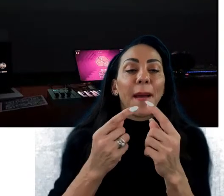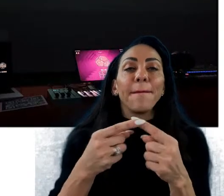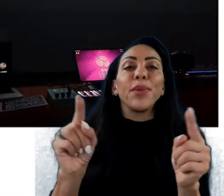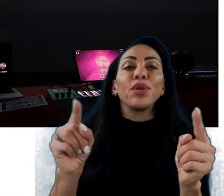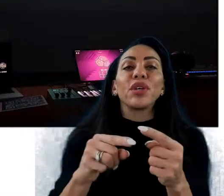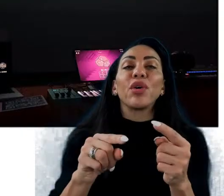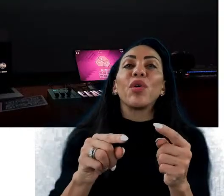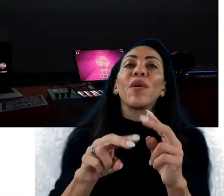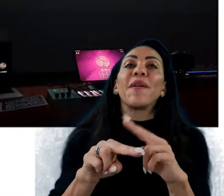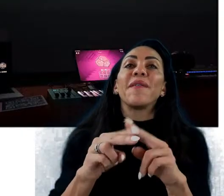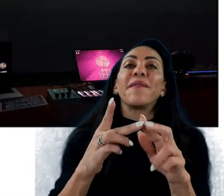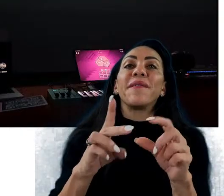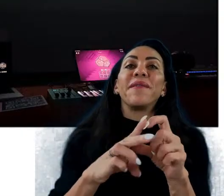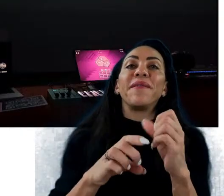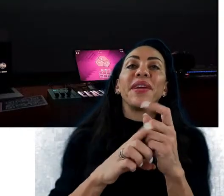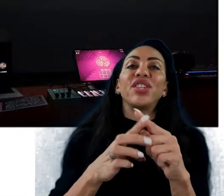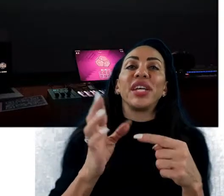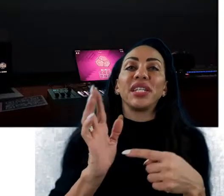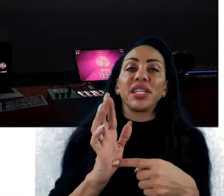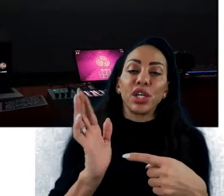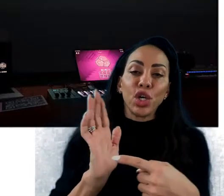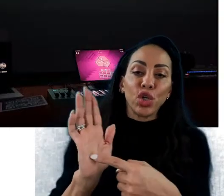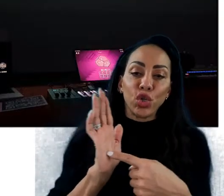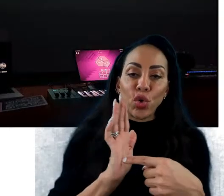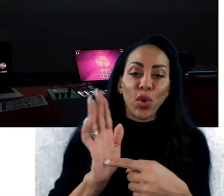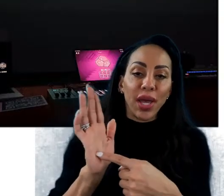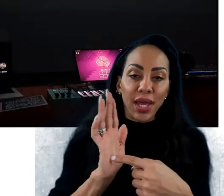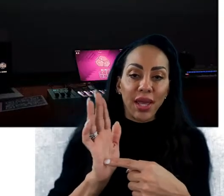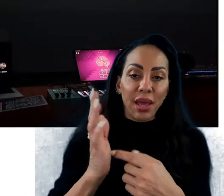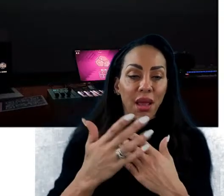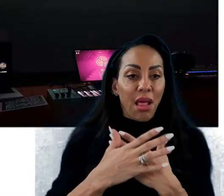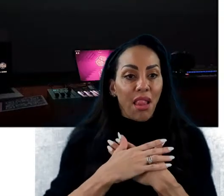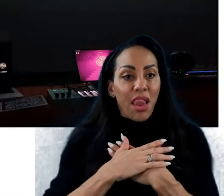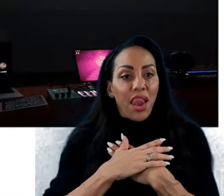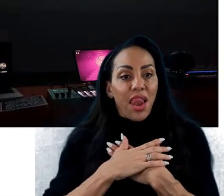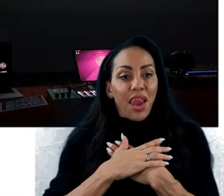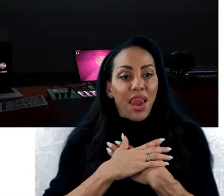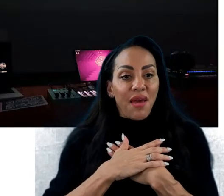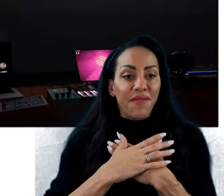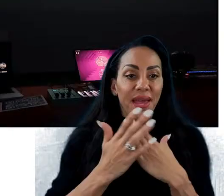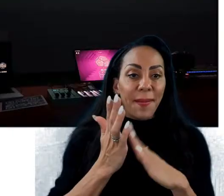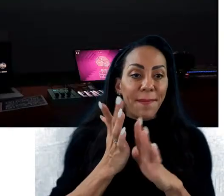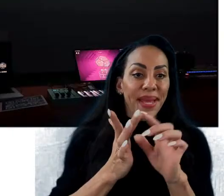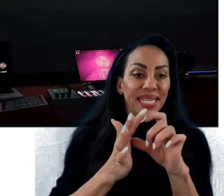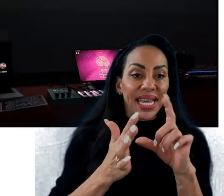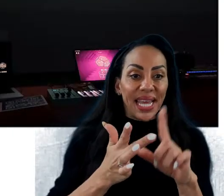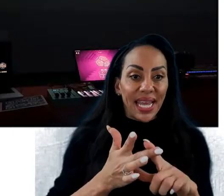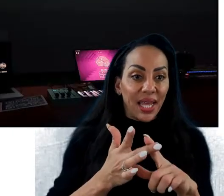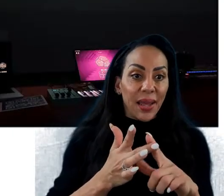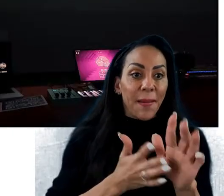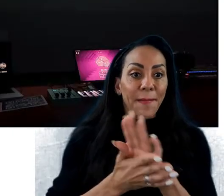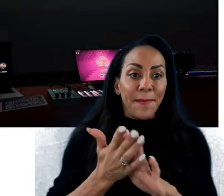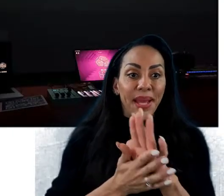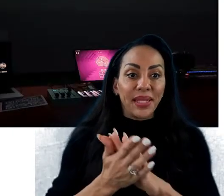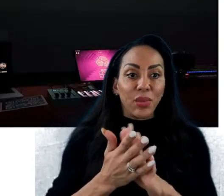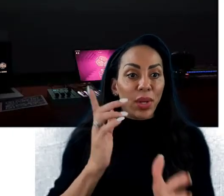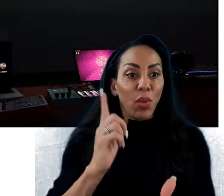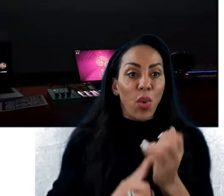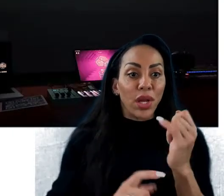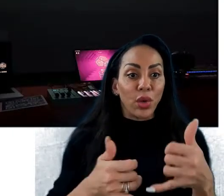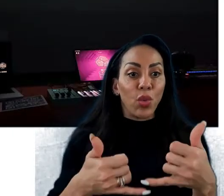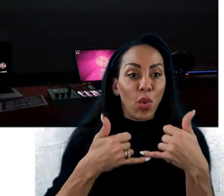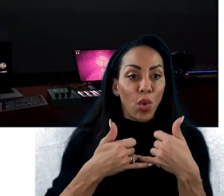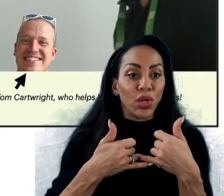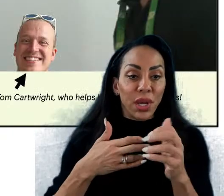of MIDI and novel interactions led us to win an award, and it took us to wonderful places.